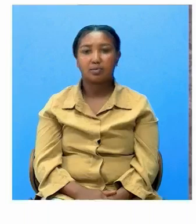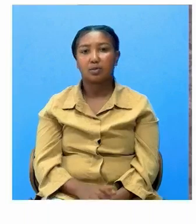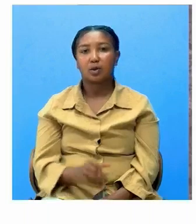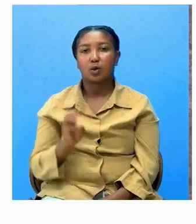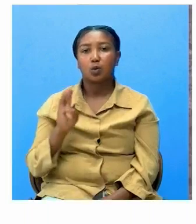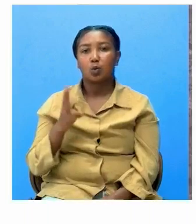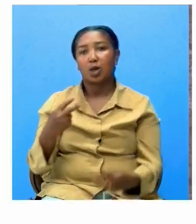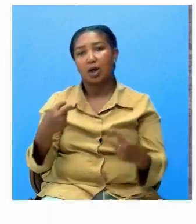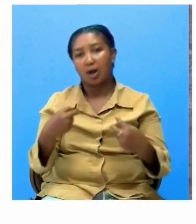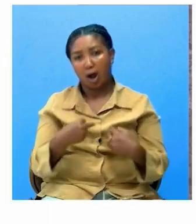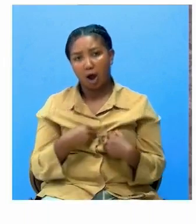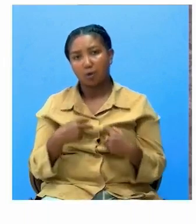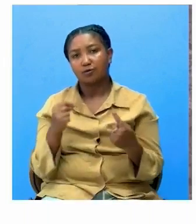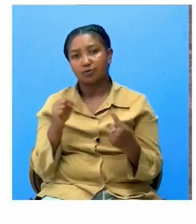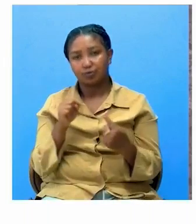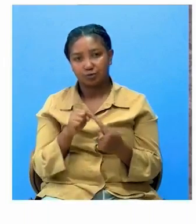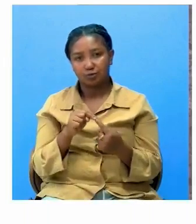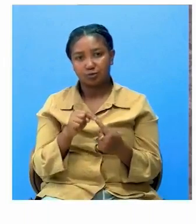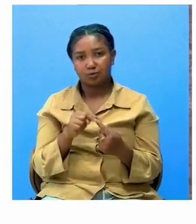we have to